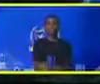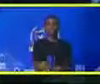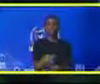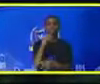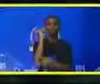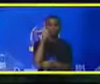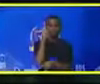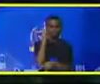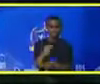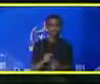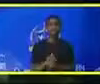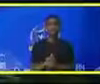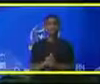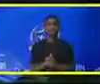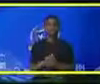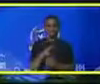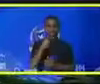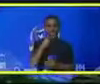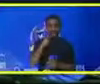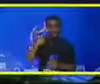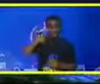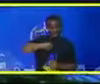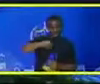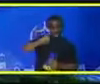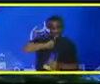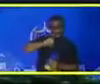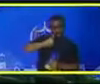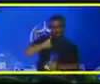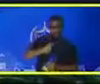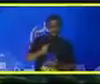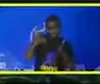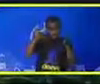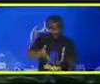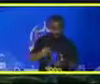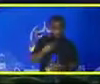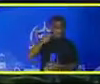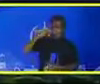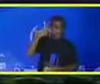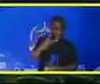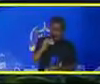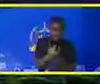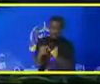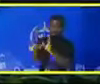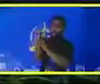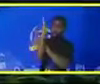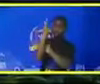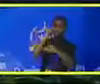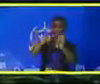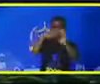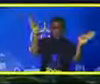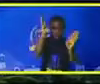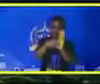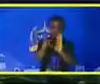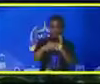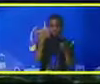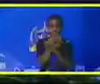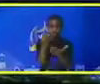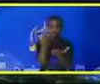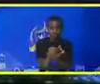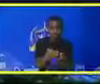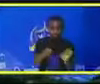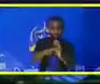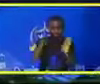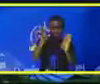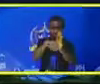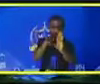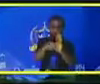to say, I came and I saw for myself that God opens doors. Financial doors,